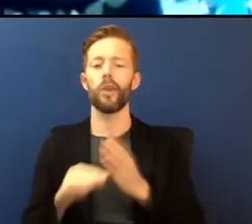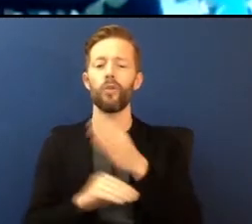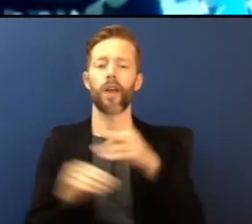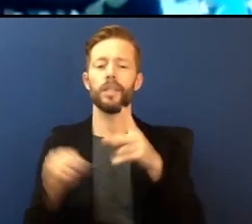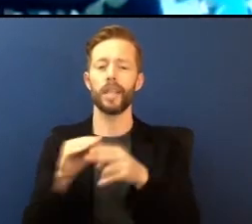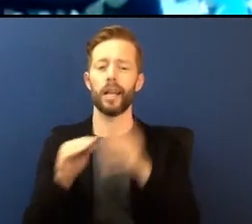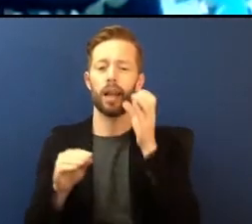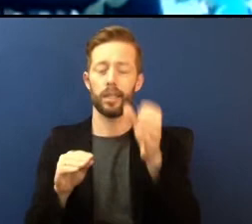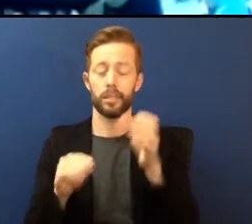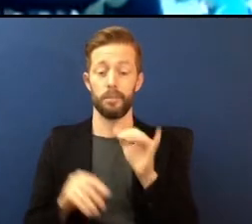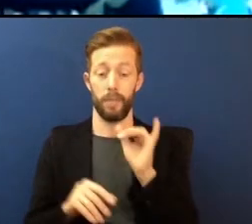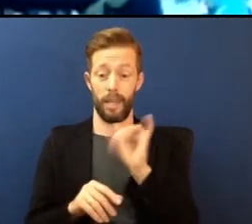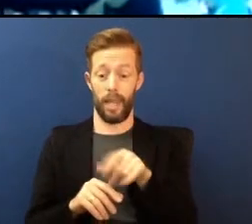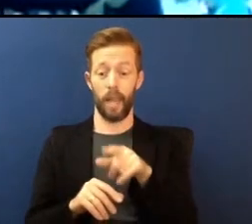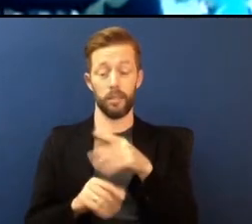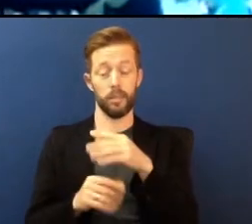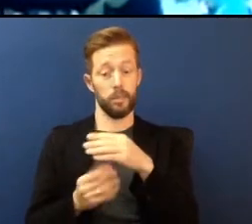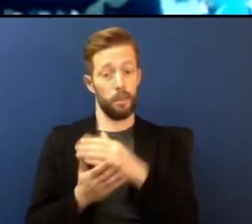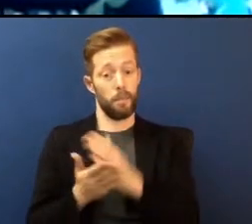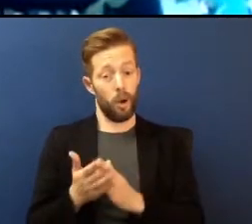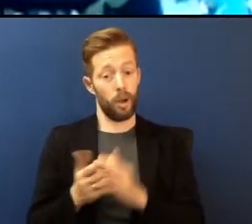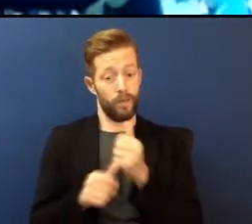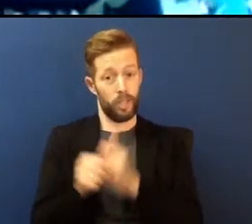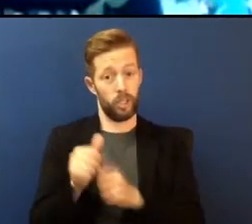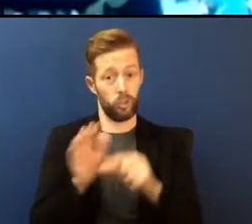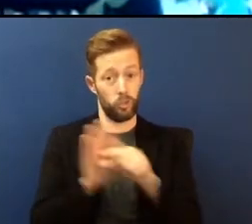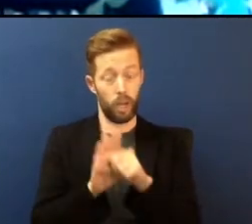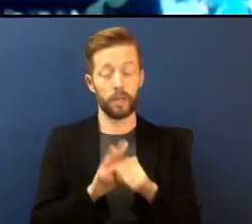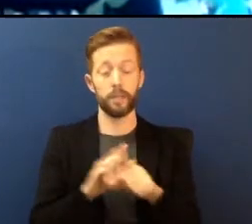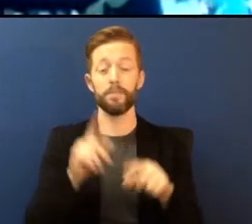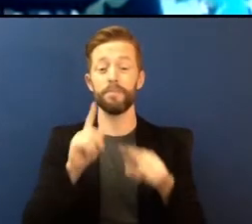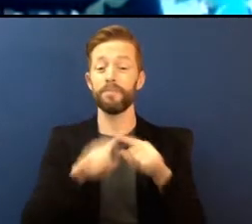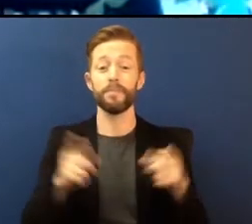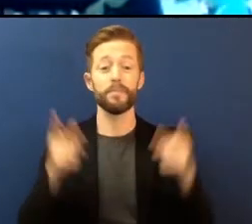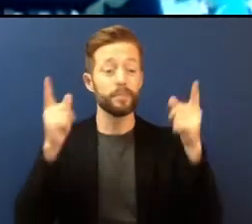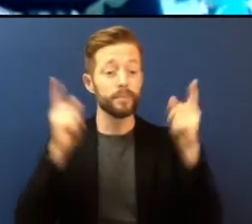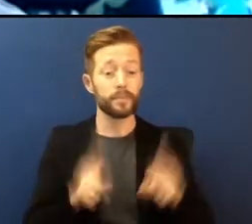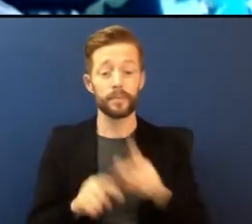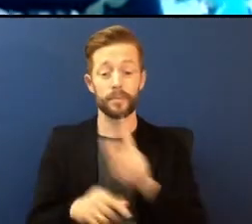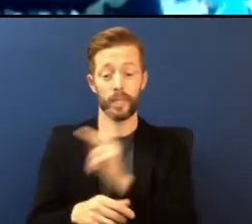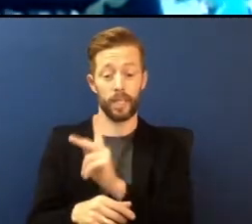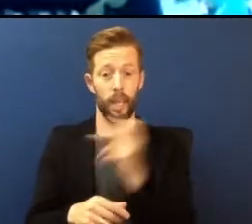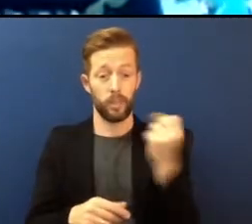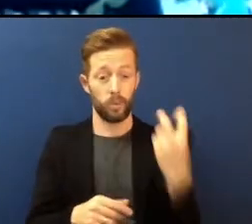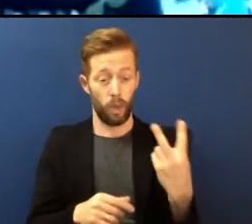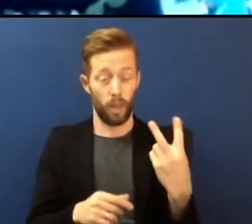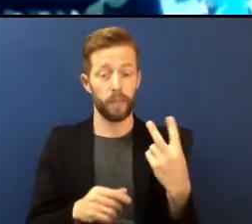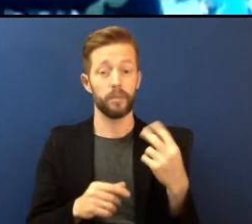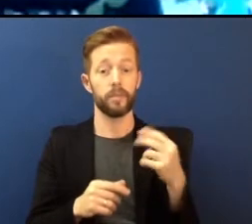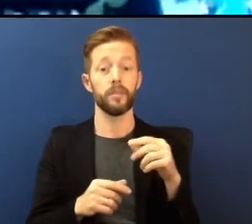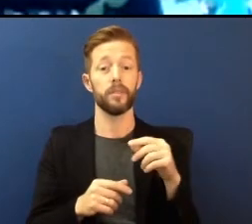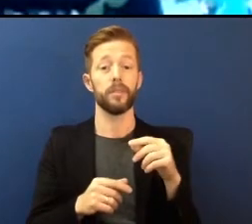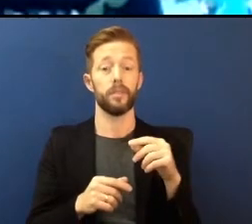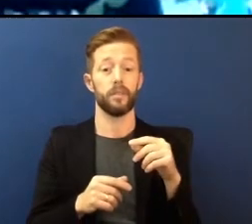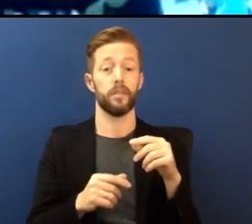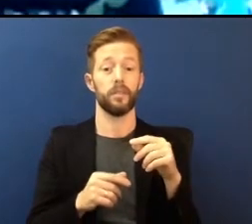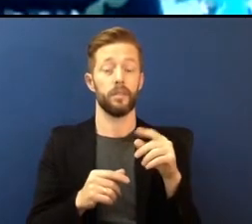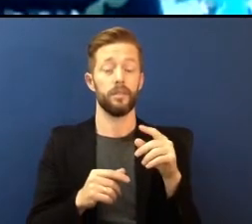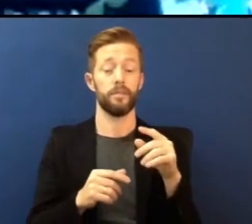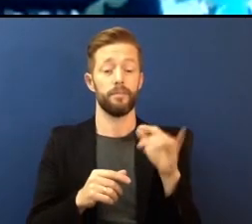So the cross-cutting concepts are a part of every grade. What's happened with the K-12 framework, it's been